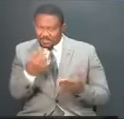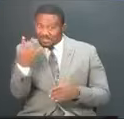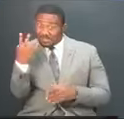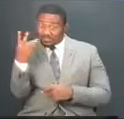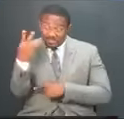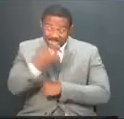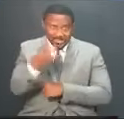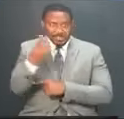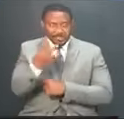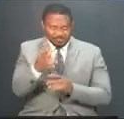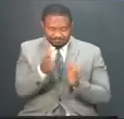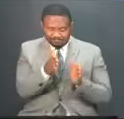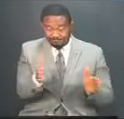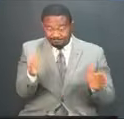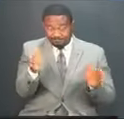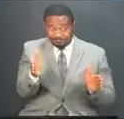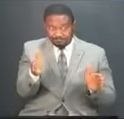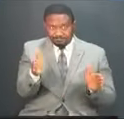days,